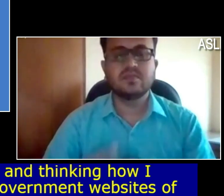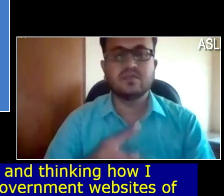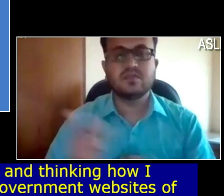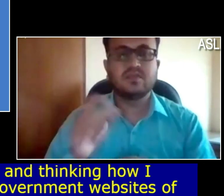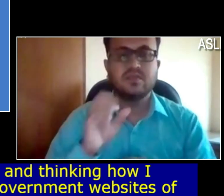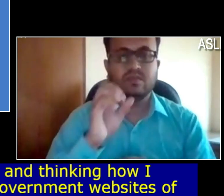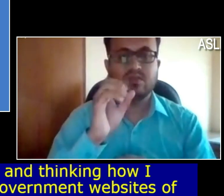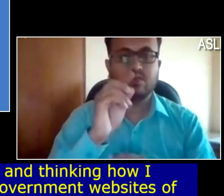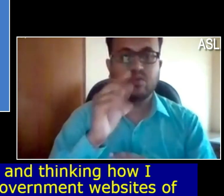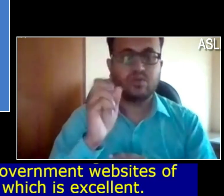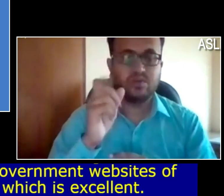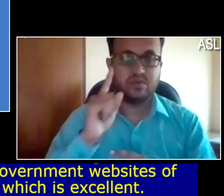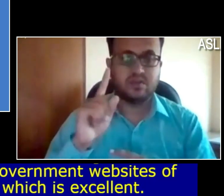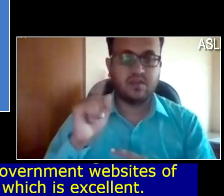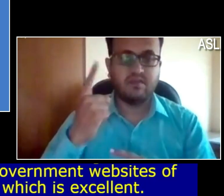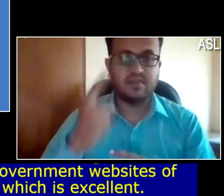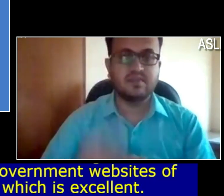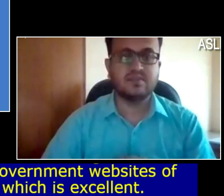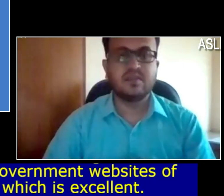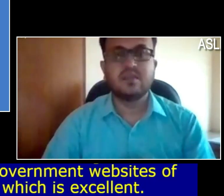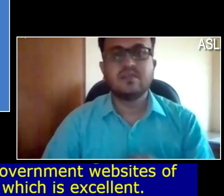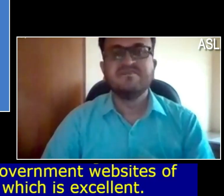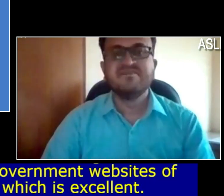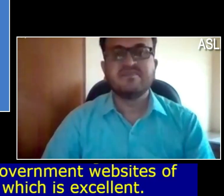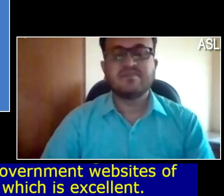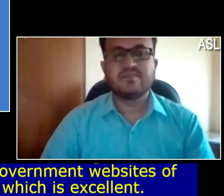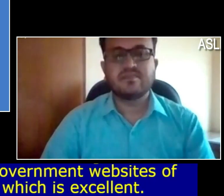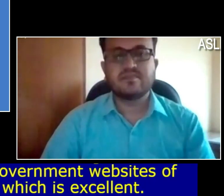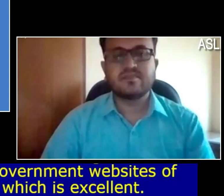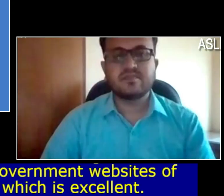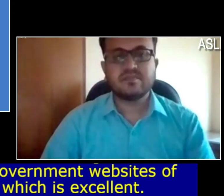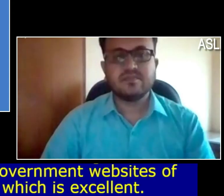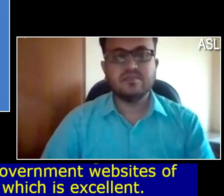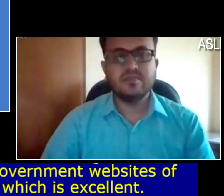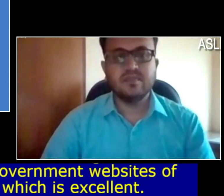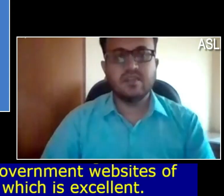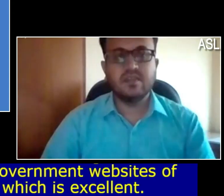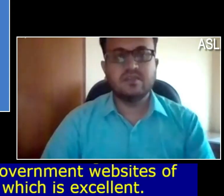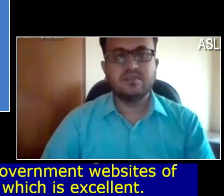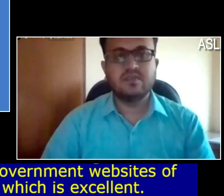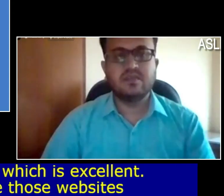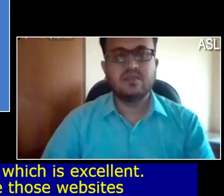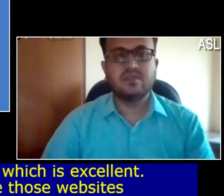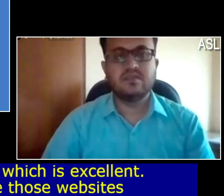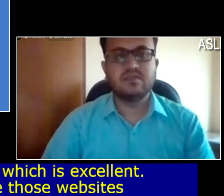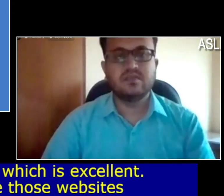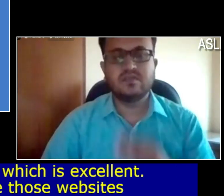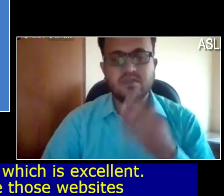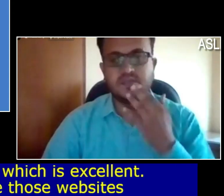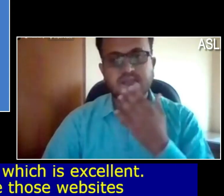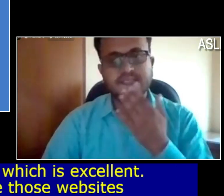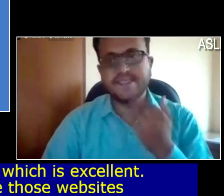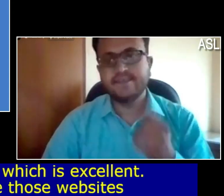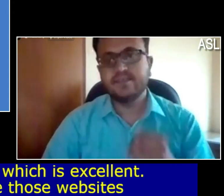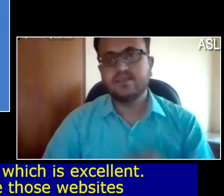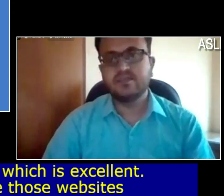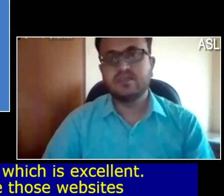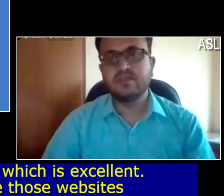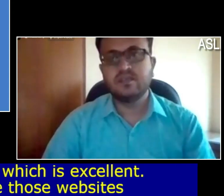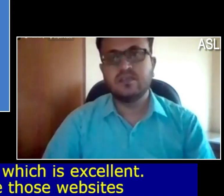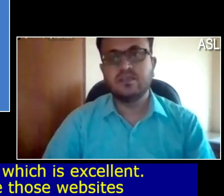question comes to my mind: are those websites accessible? I don't know, Shabbir, maybe lately you can check and tell me, because this just came into my